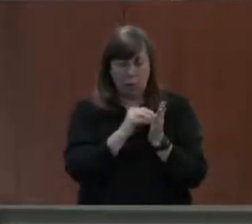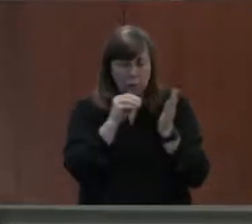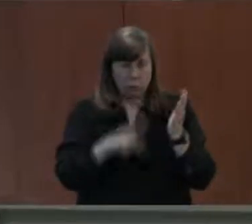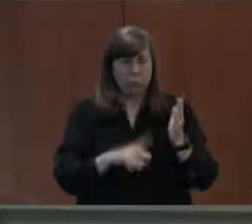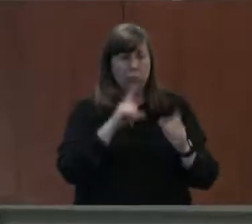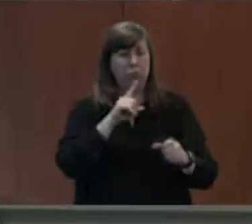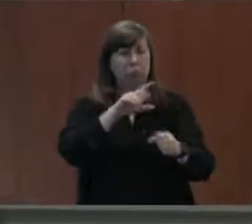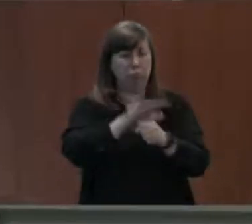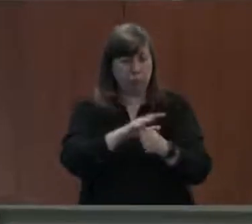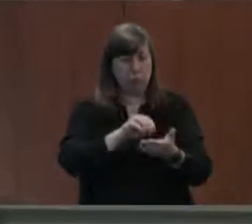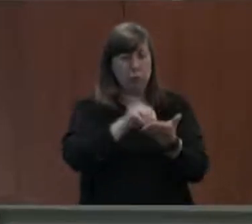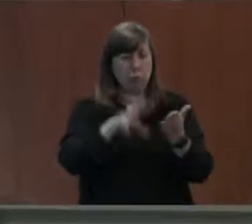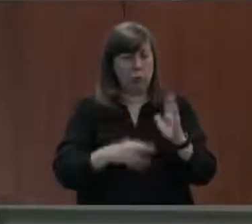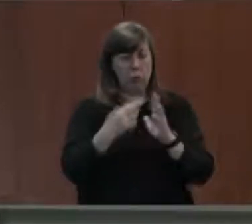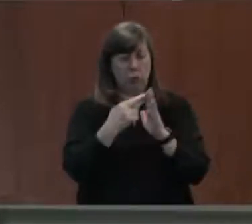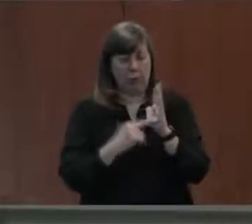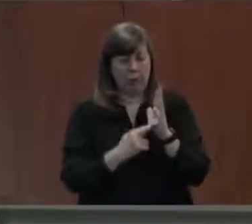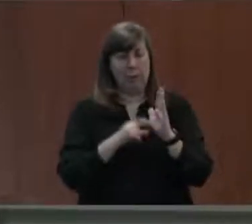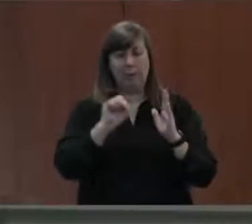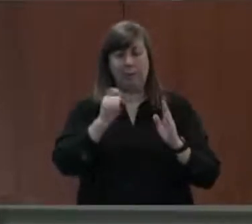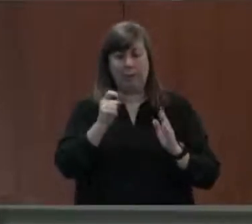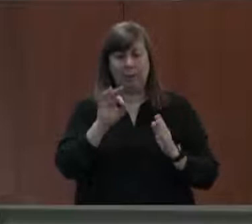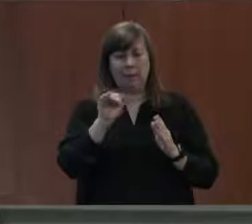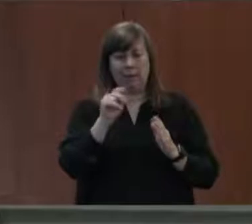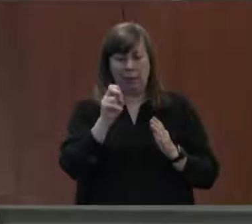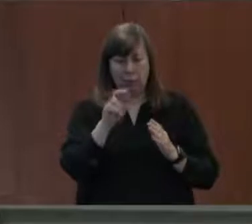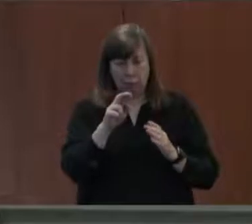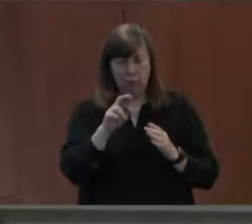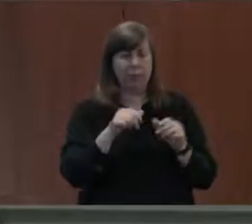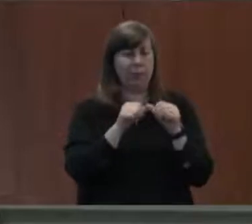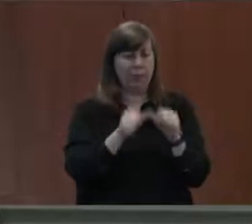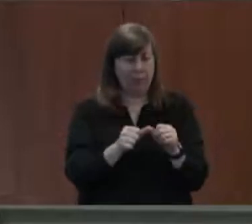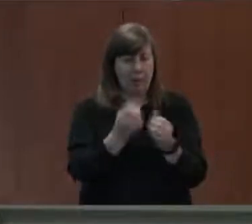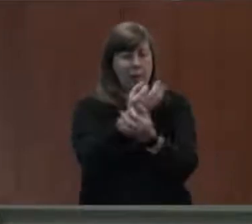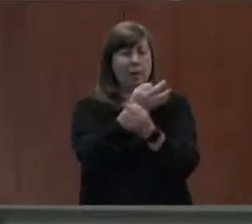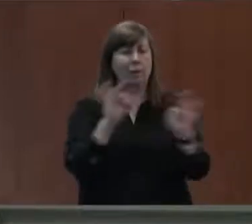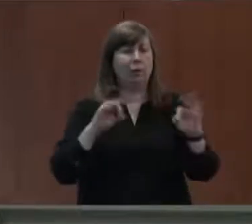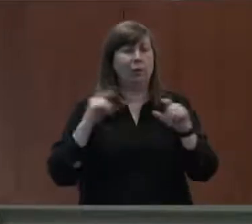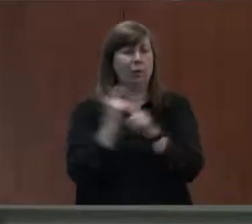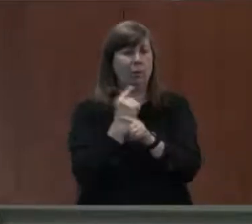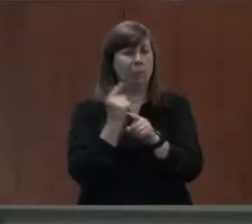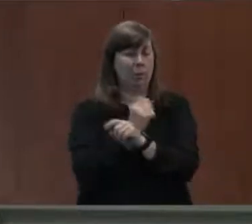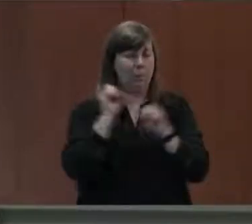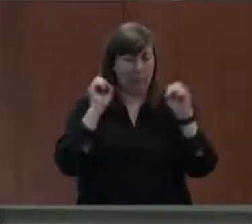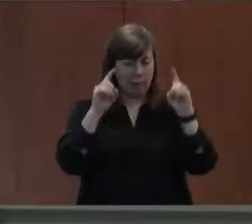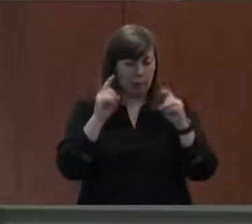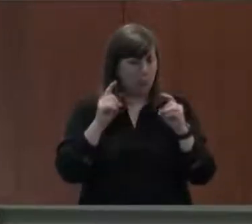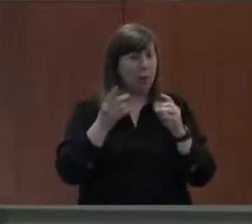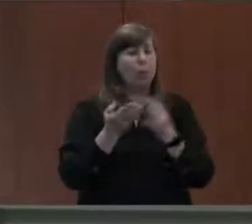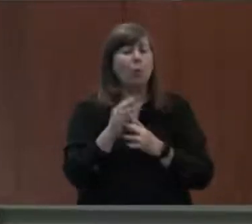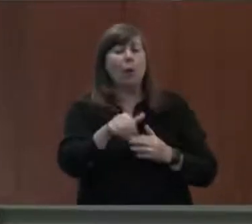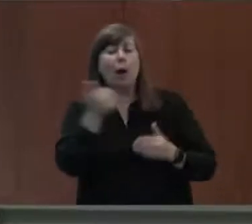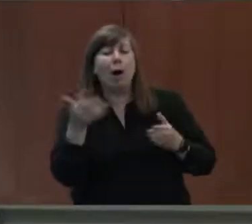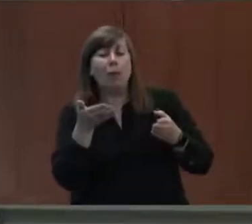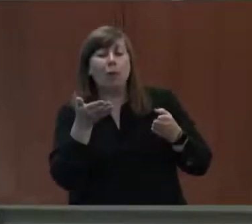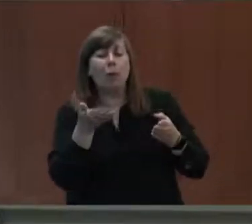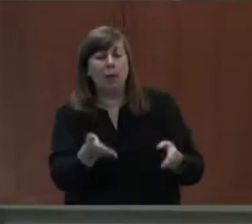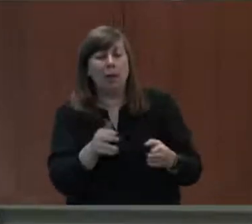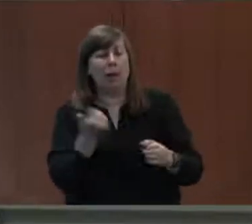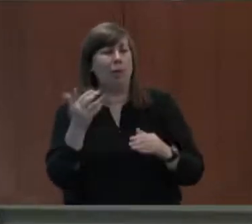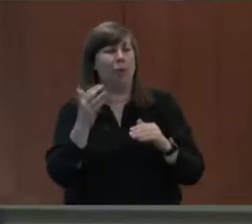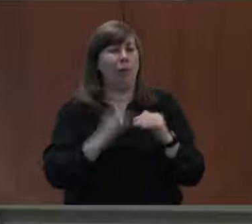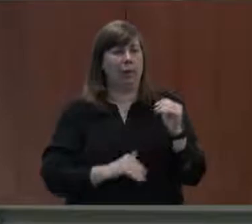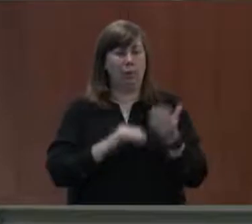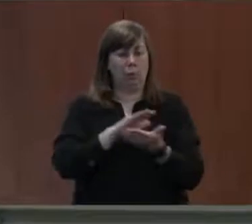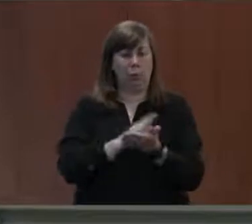and ensuring that students who are registered sex offenders continue to receive a free and appropriate education through other methods at a location other